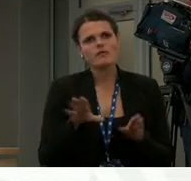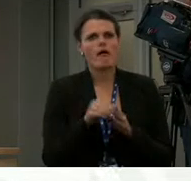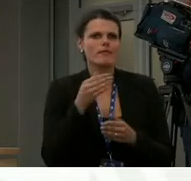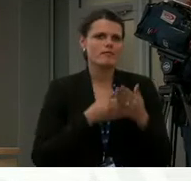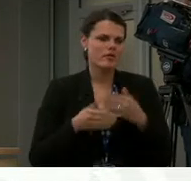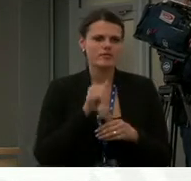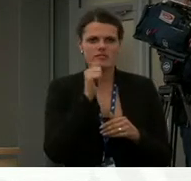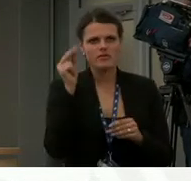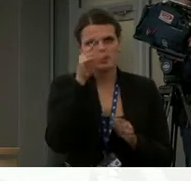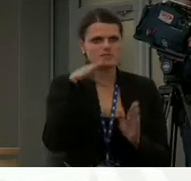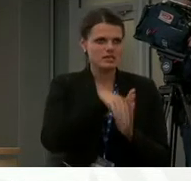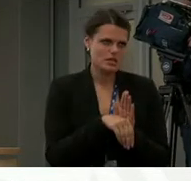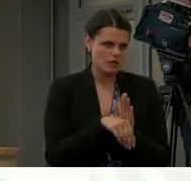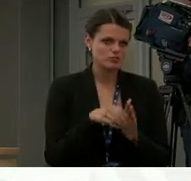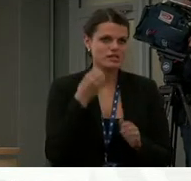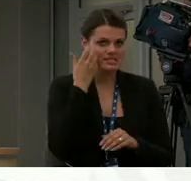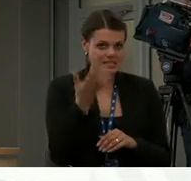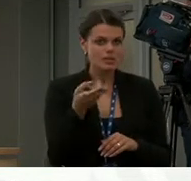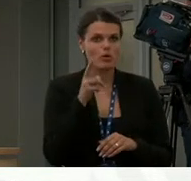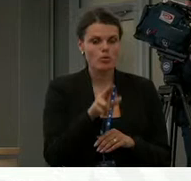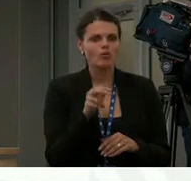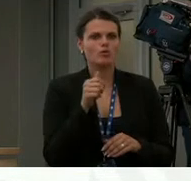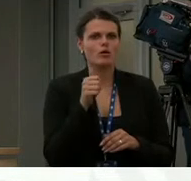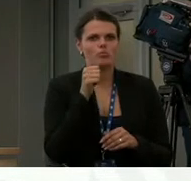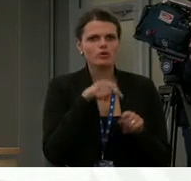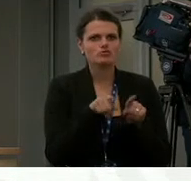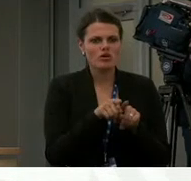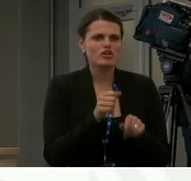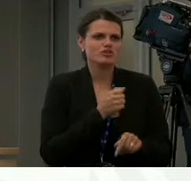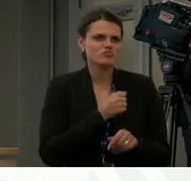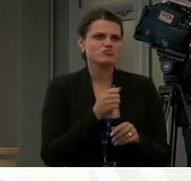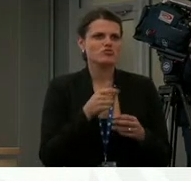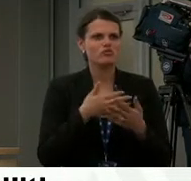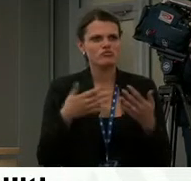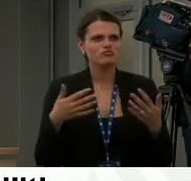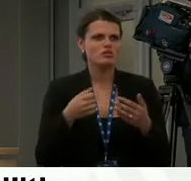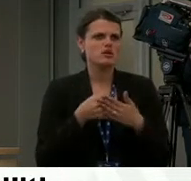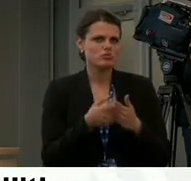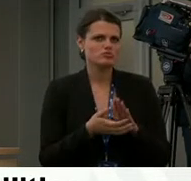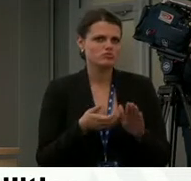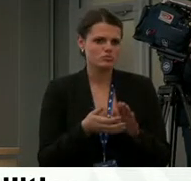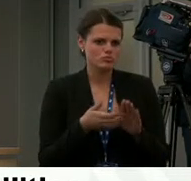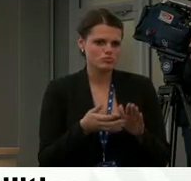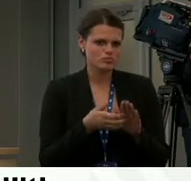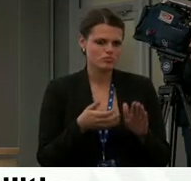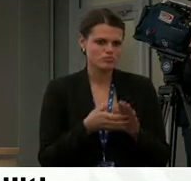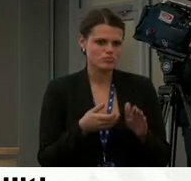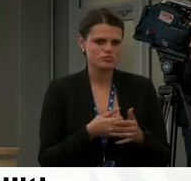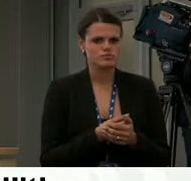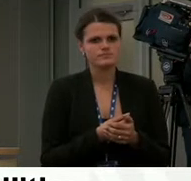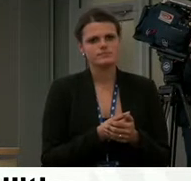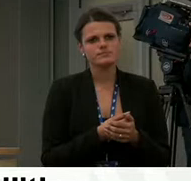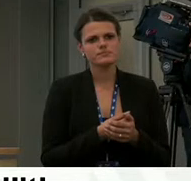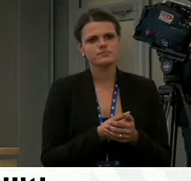separate education. Unfortunately, existing supports are sometimes withdrawn when austerity measures are